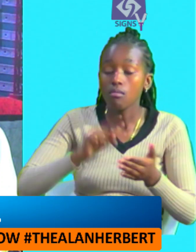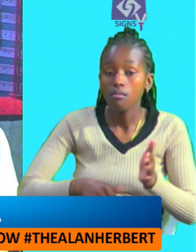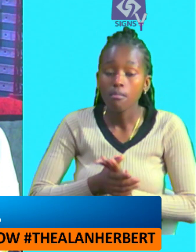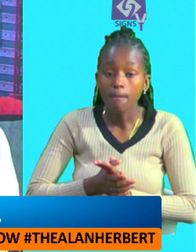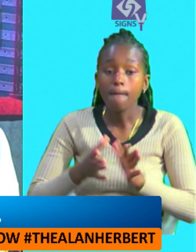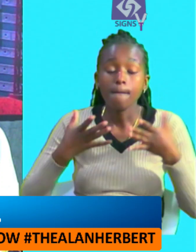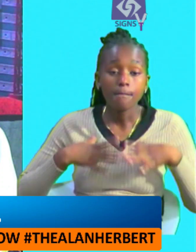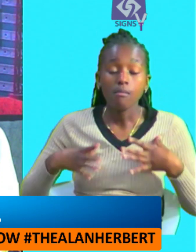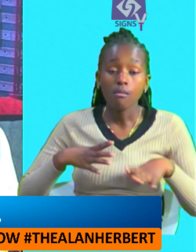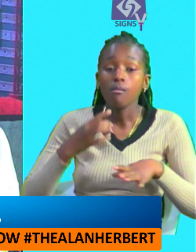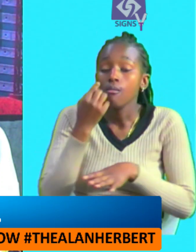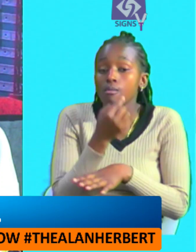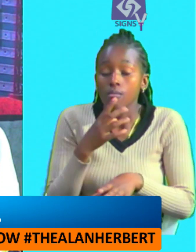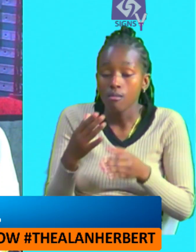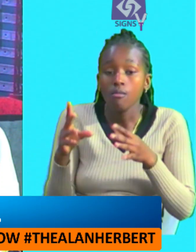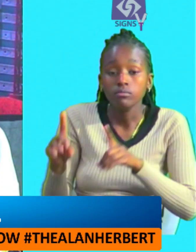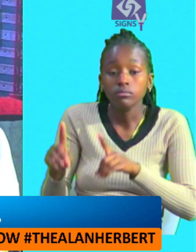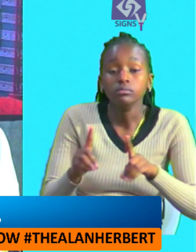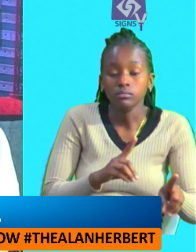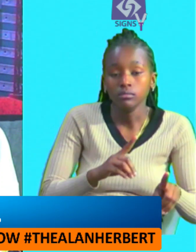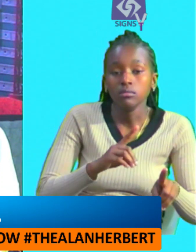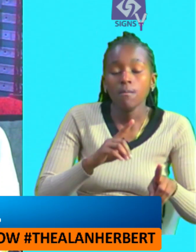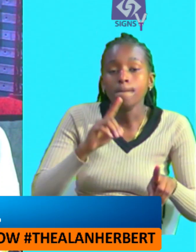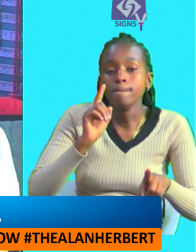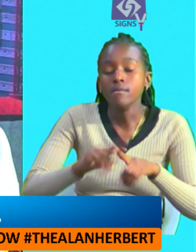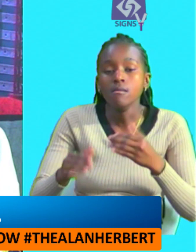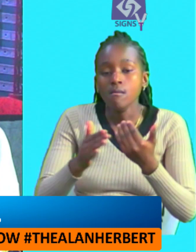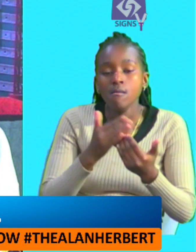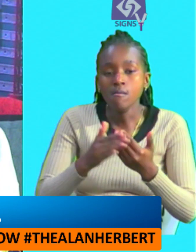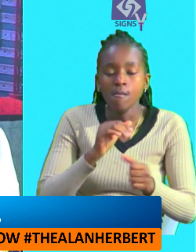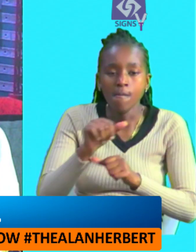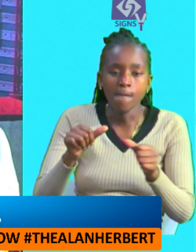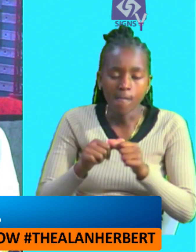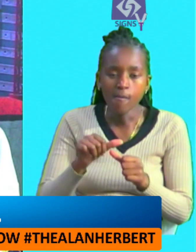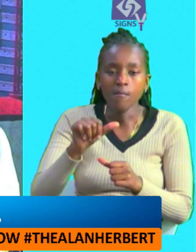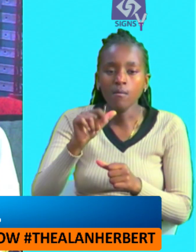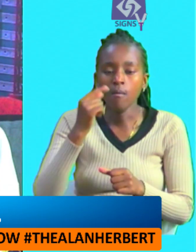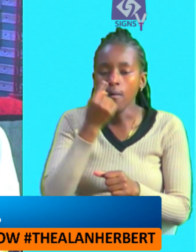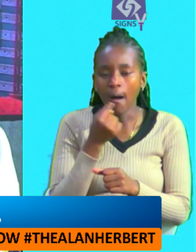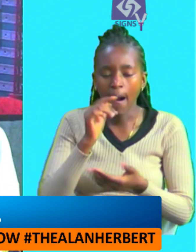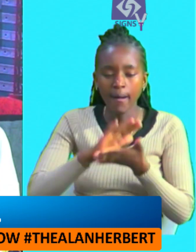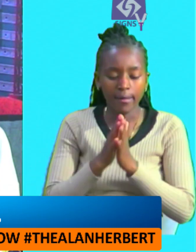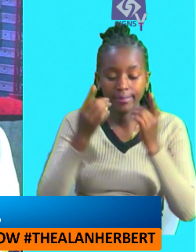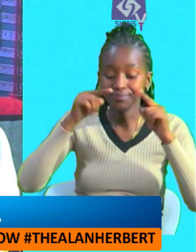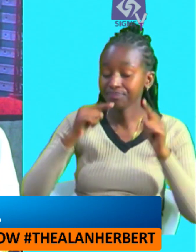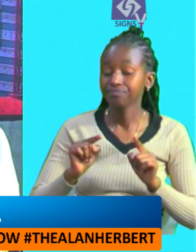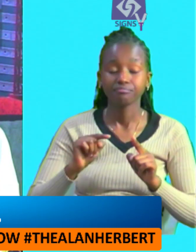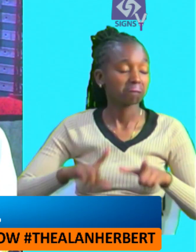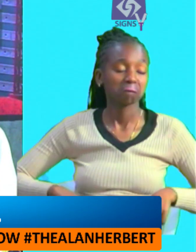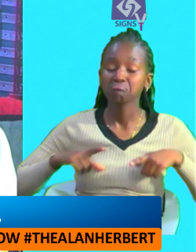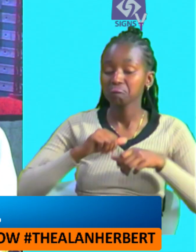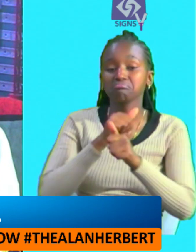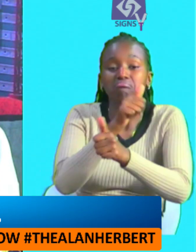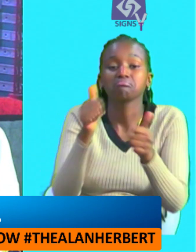get? And so you've given them. So what you do to yourself to console yourself is not to expect that